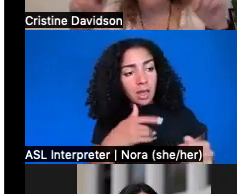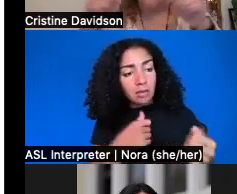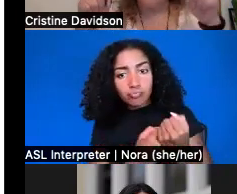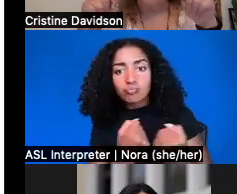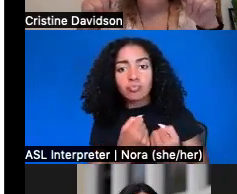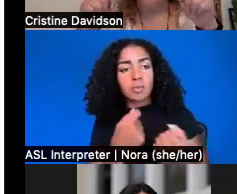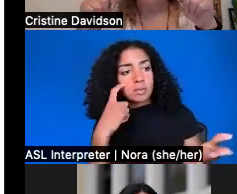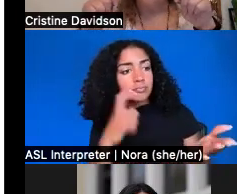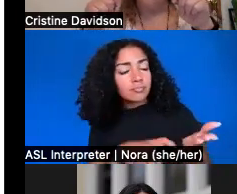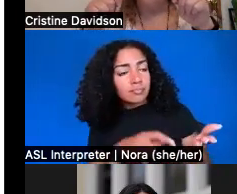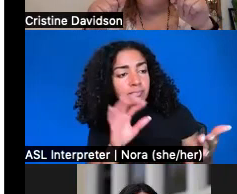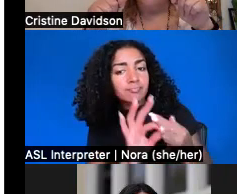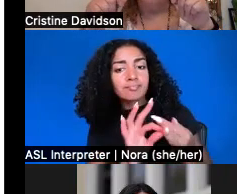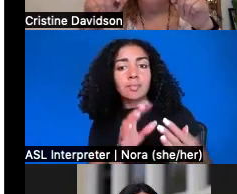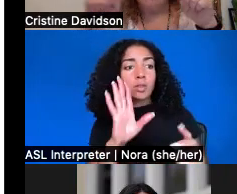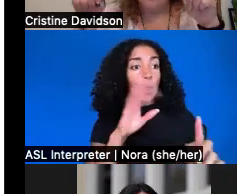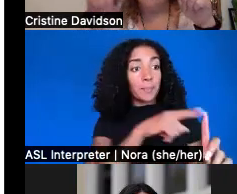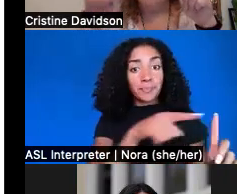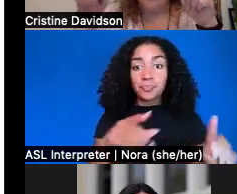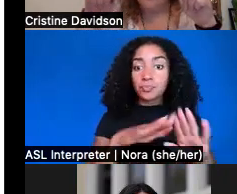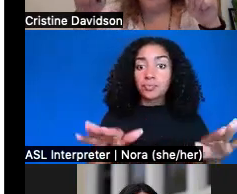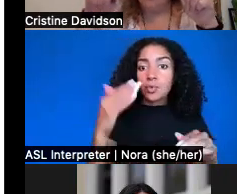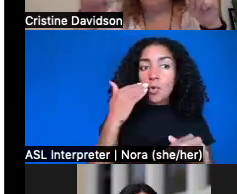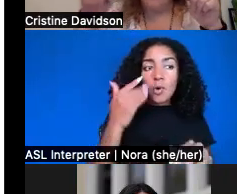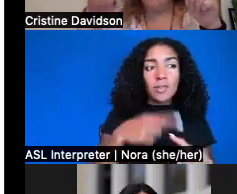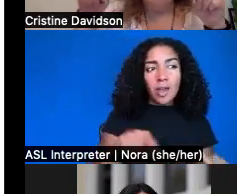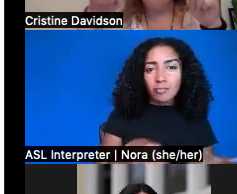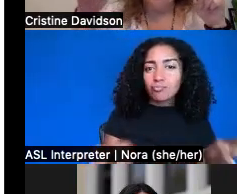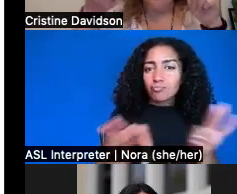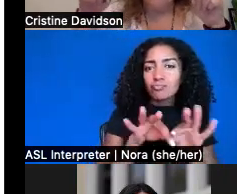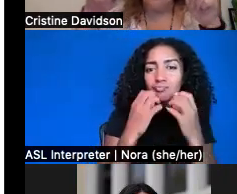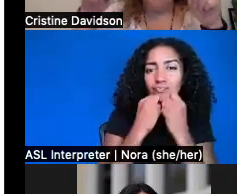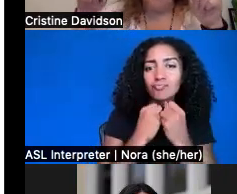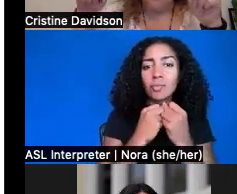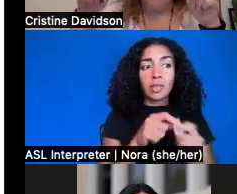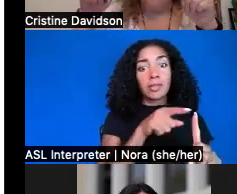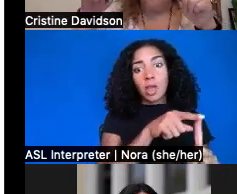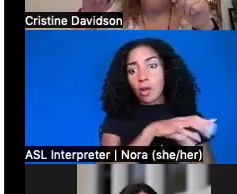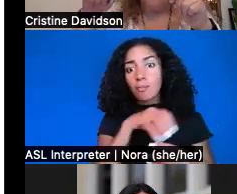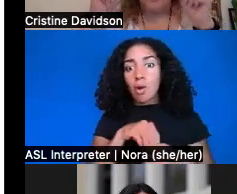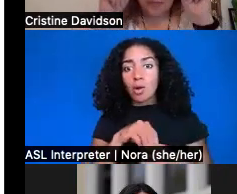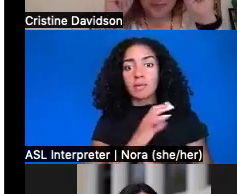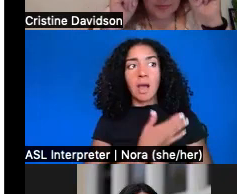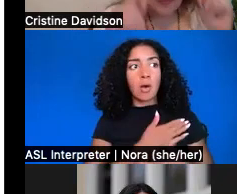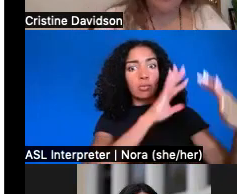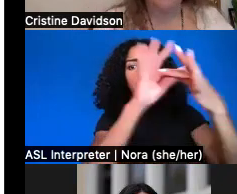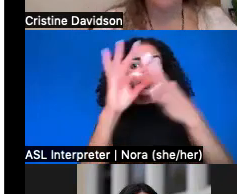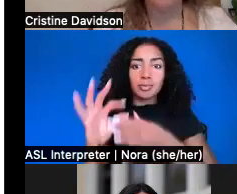that they are a part of the web of life. Their thread in the web of life is everything.